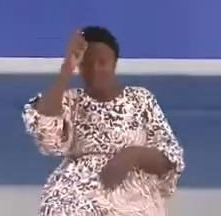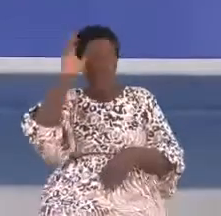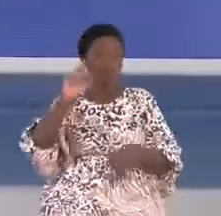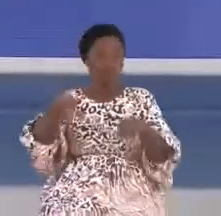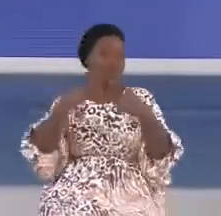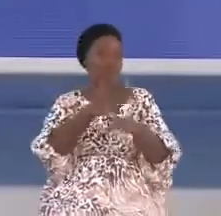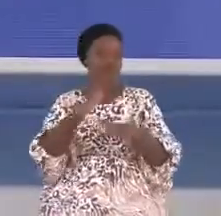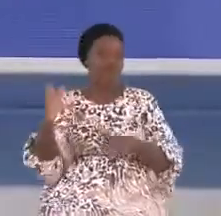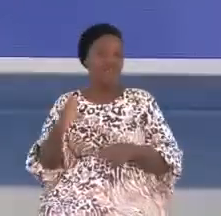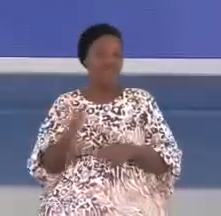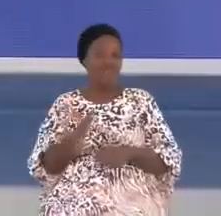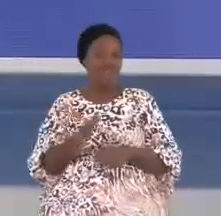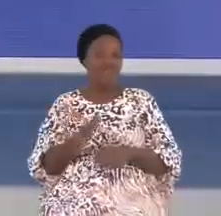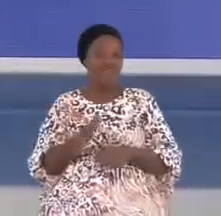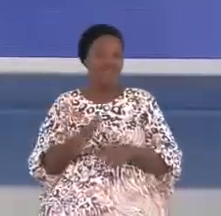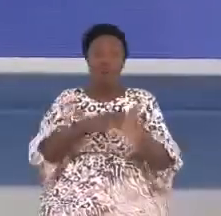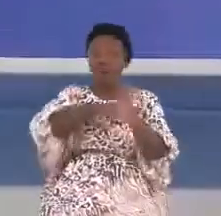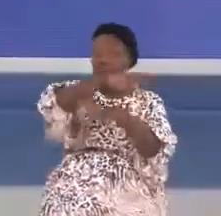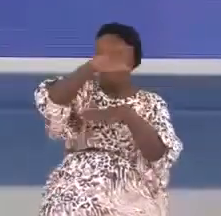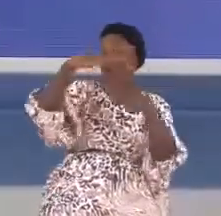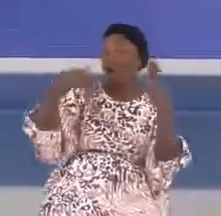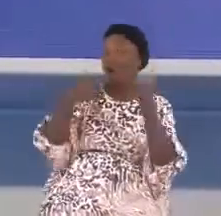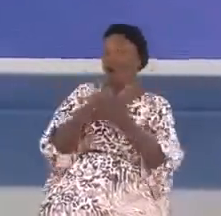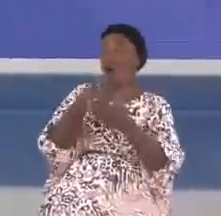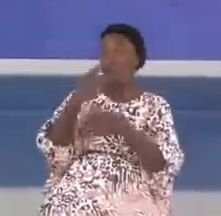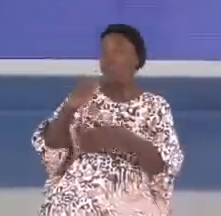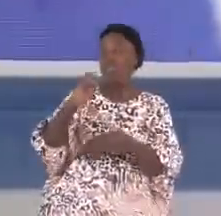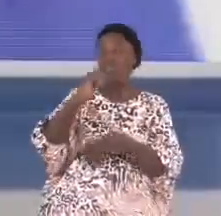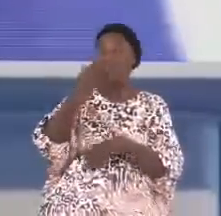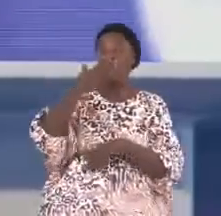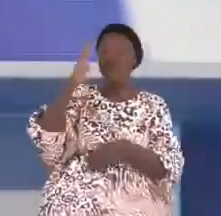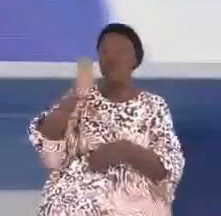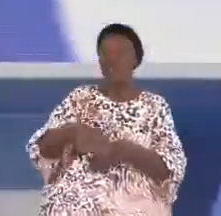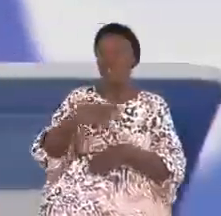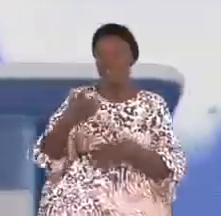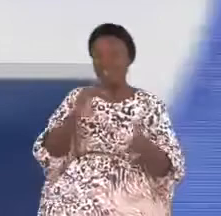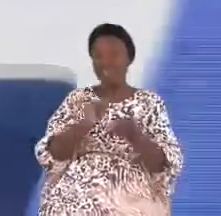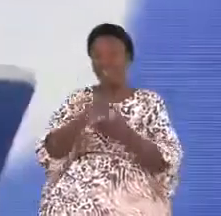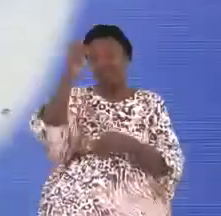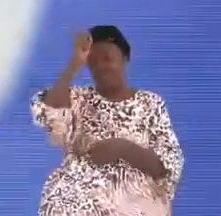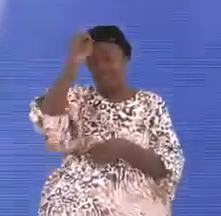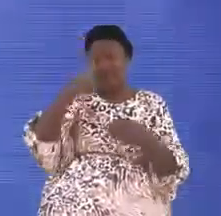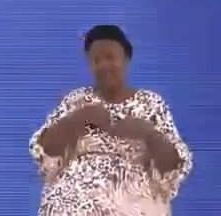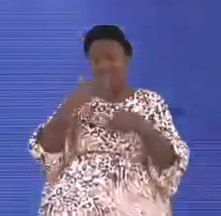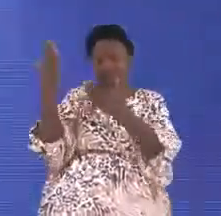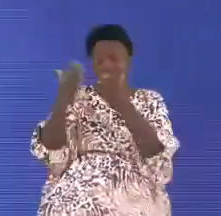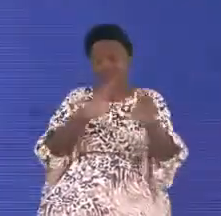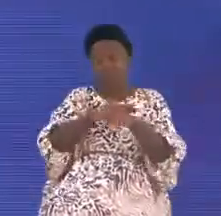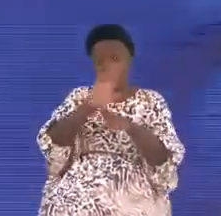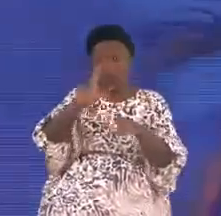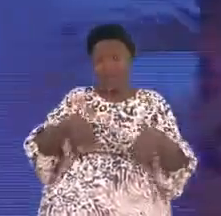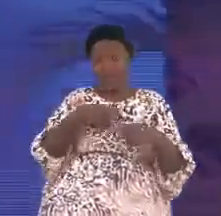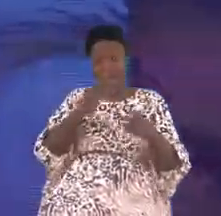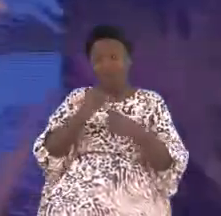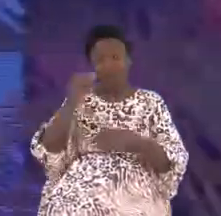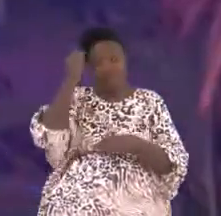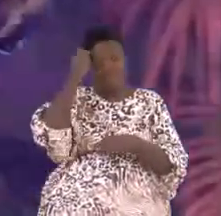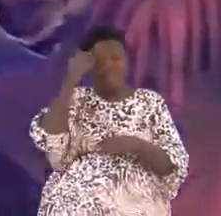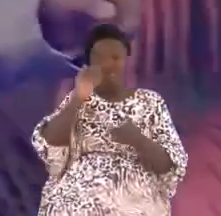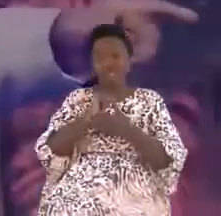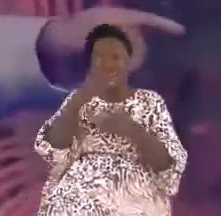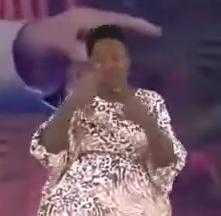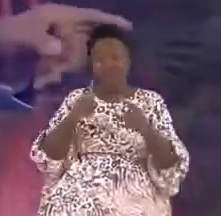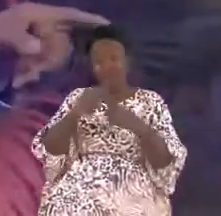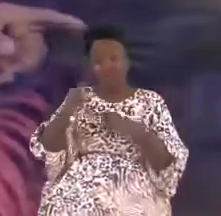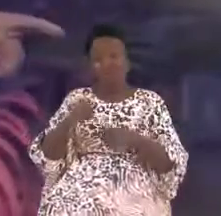away all the evil seeing satan have thought will happen to you he will